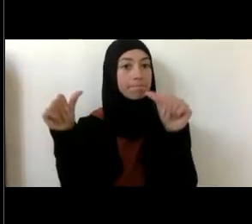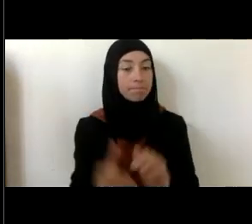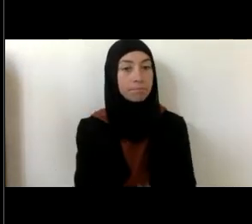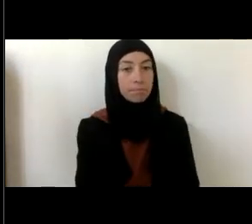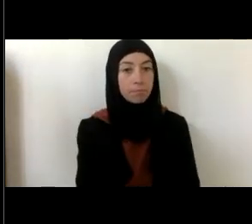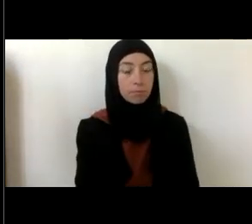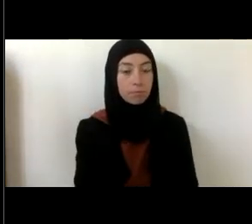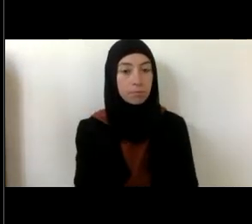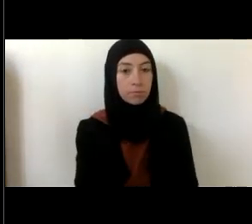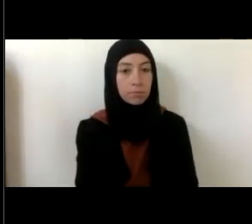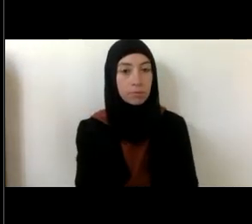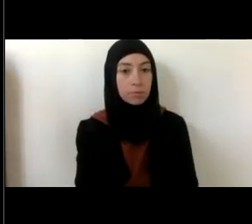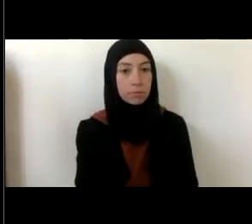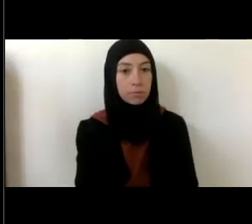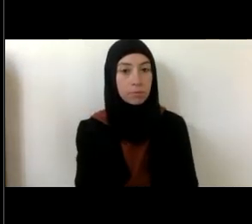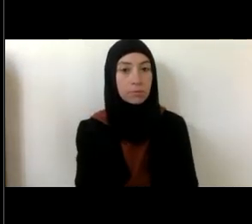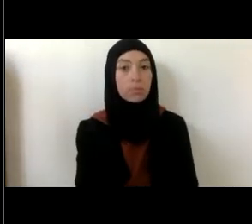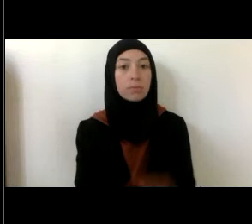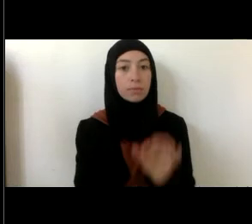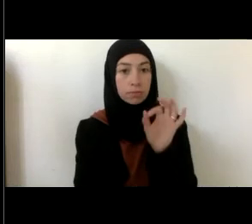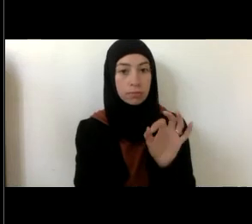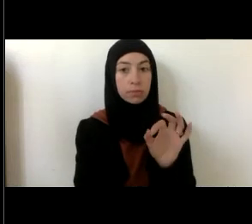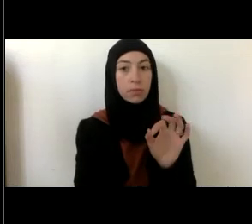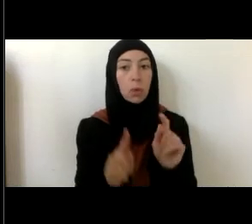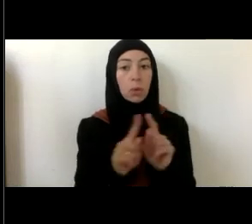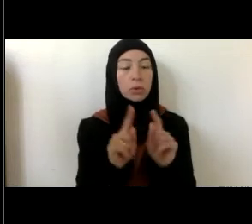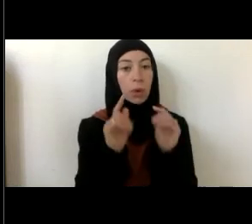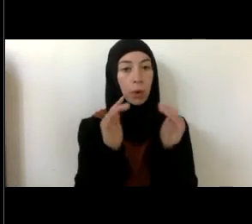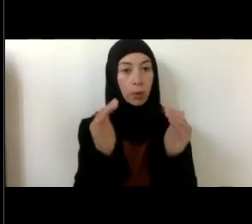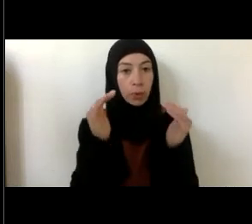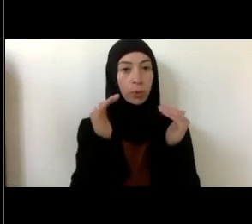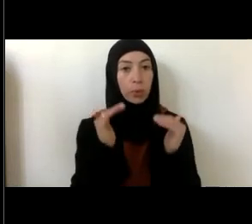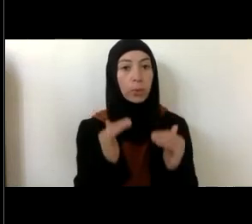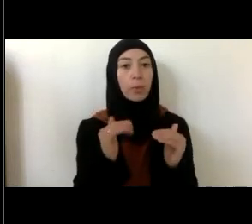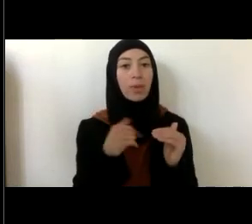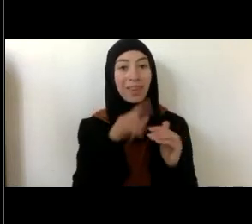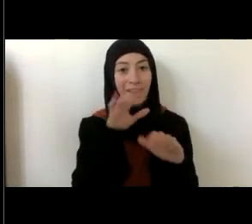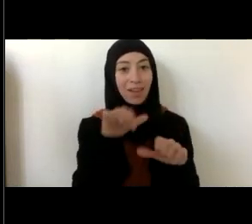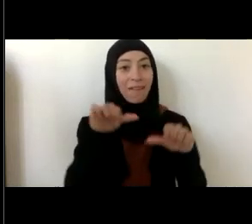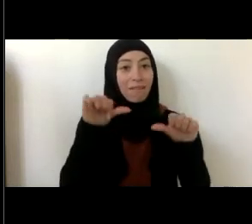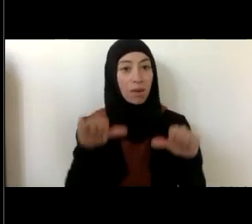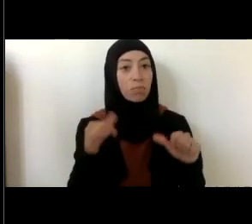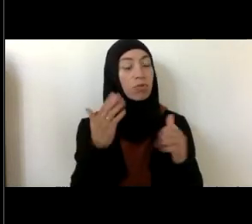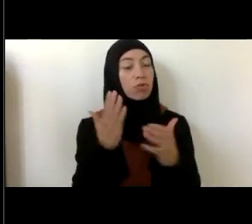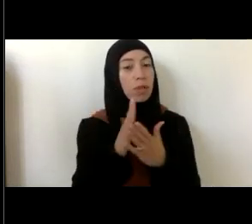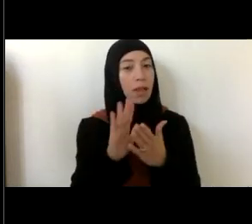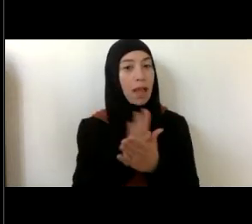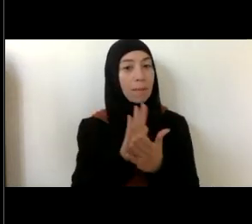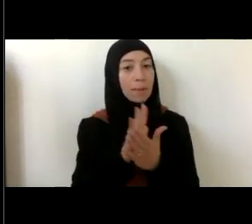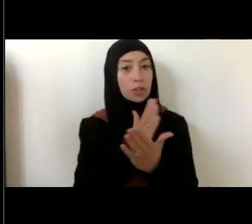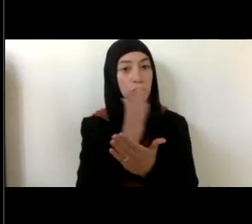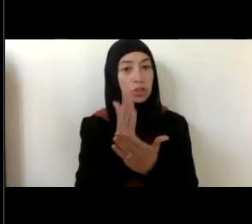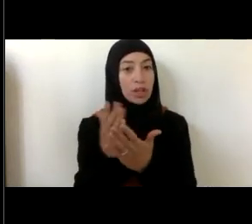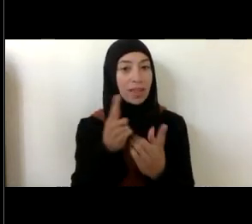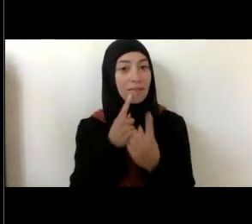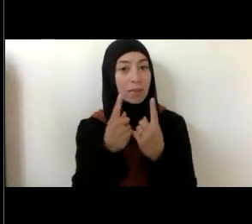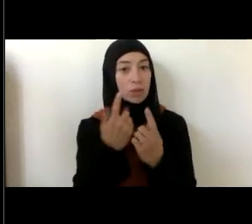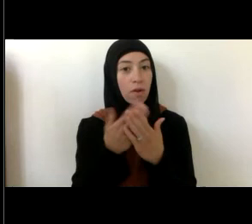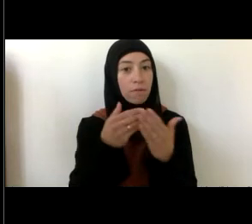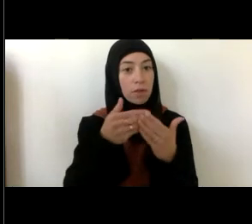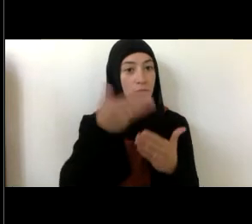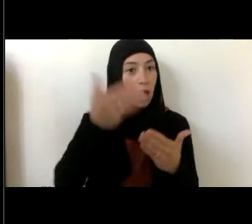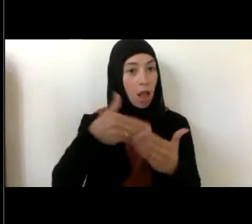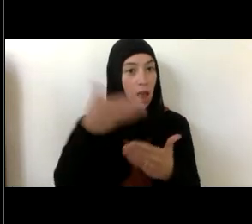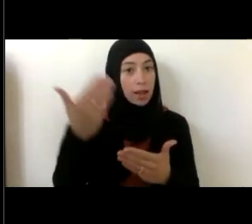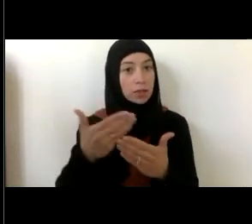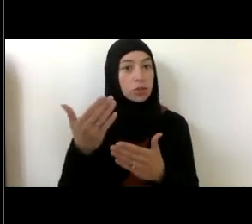So perfect. I've also, we can confirm that we're very happy to share the information in the slide deck, so we'll be able